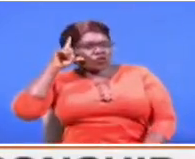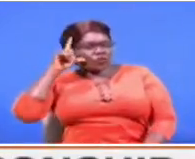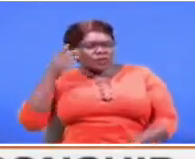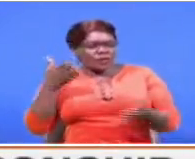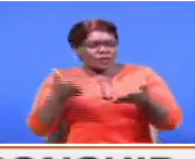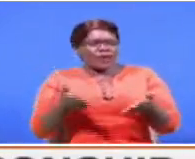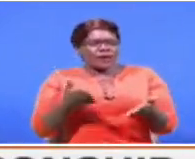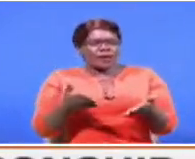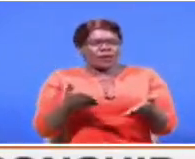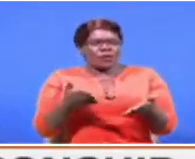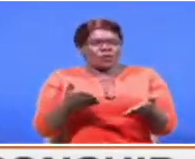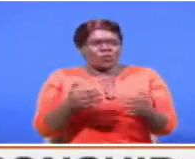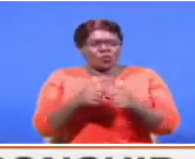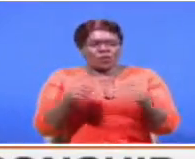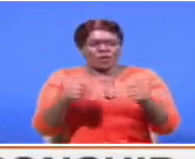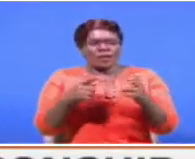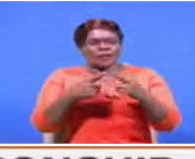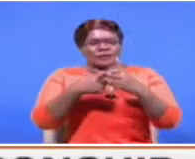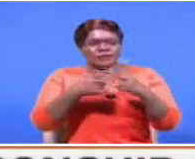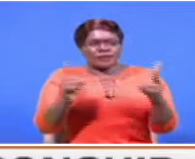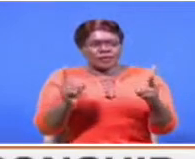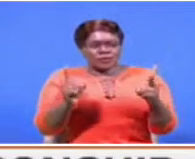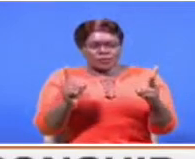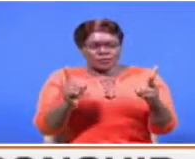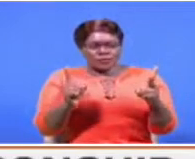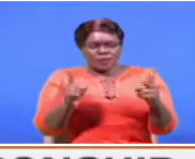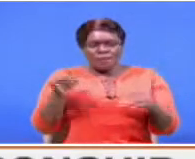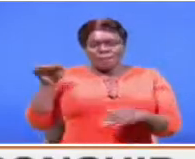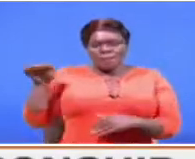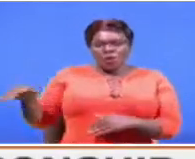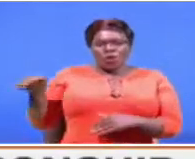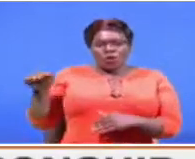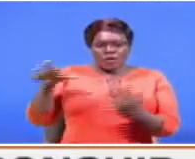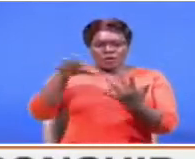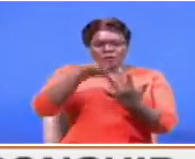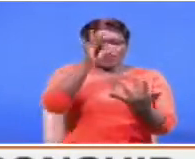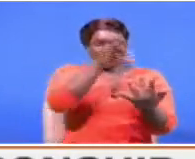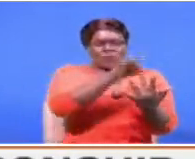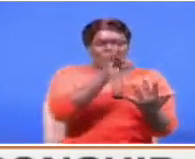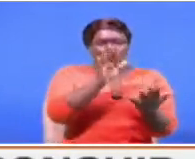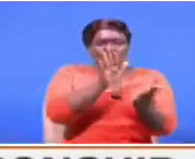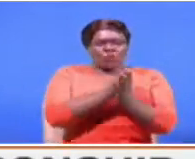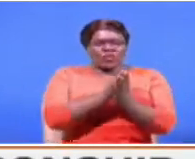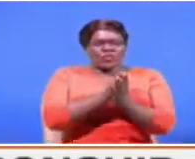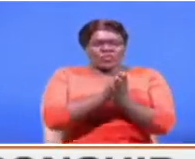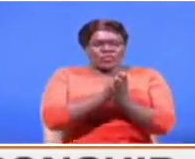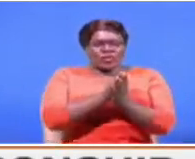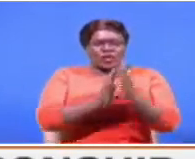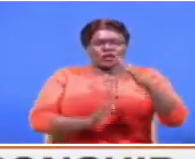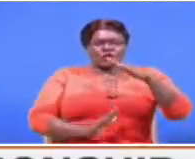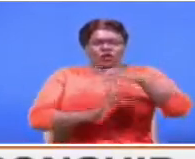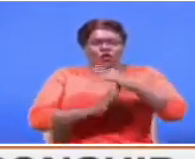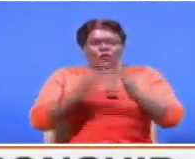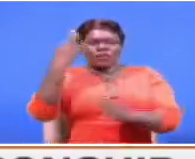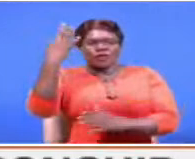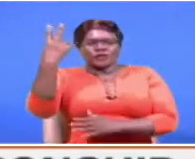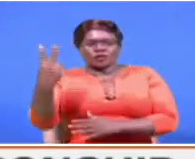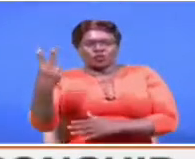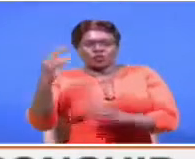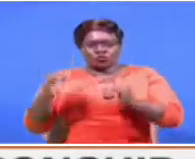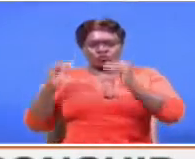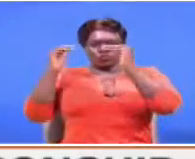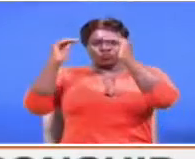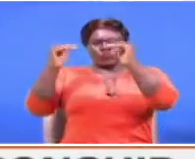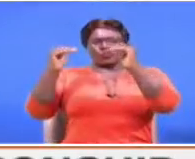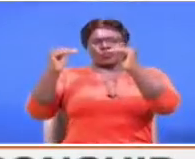the day has gone great. We started the knockout rounds this morning with the top 32 that